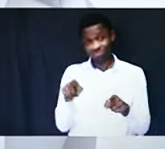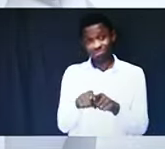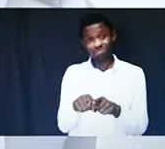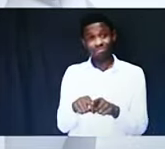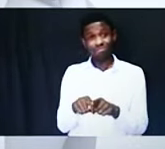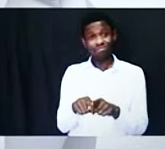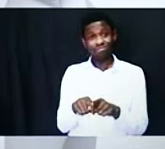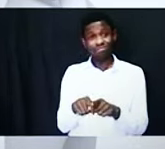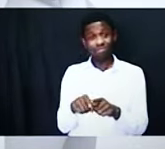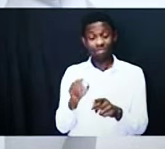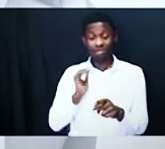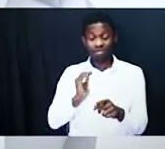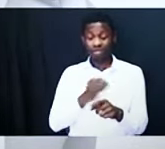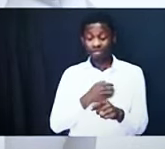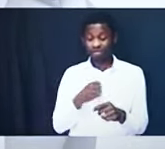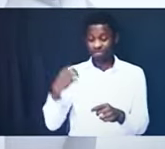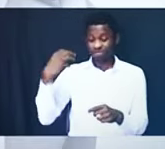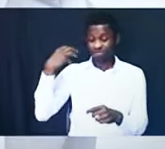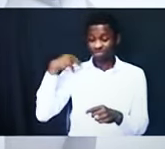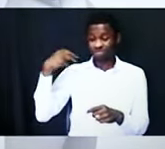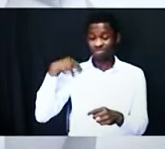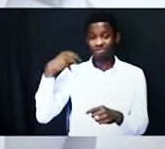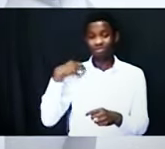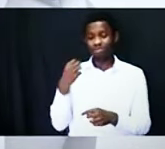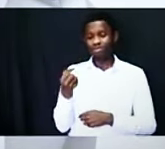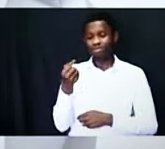our senior elder,